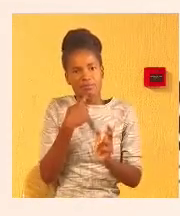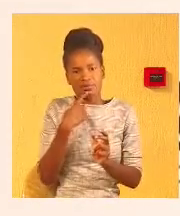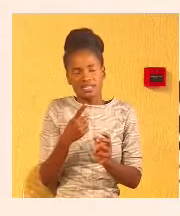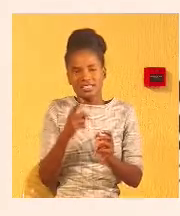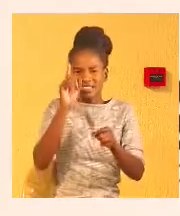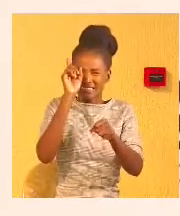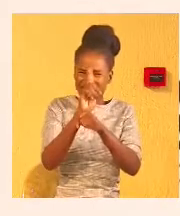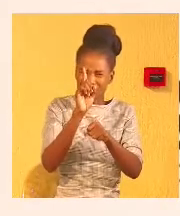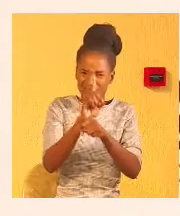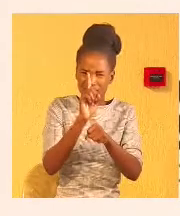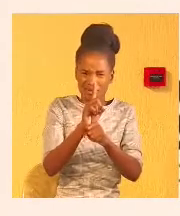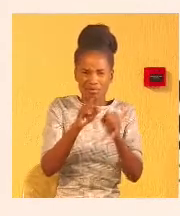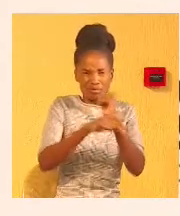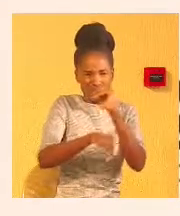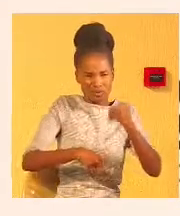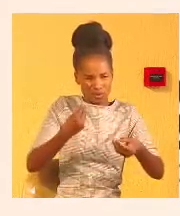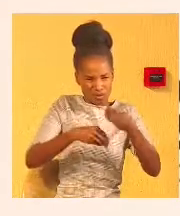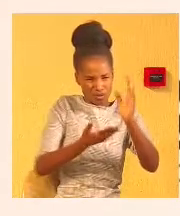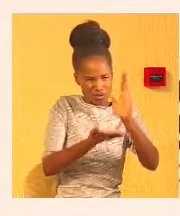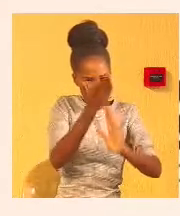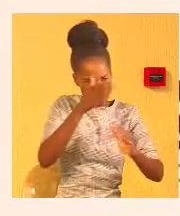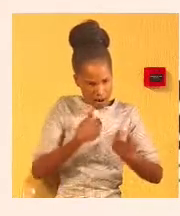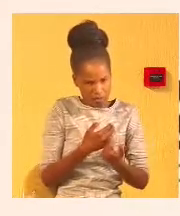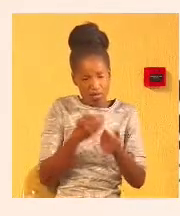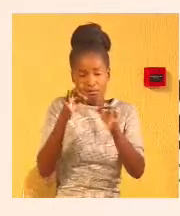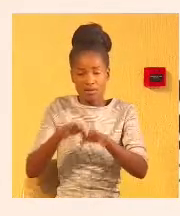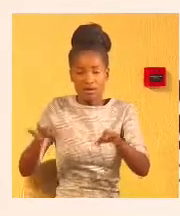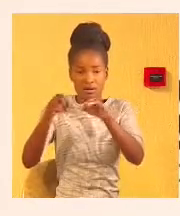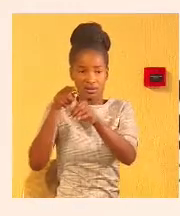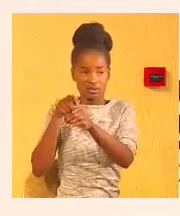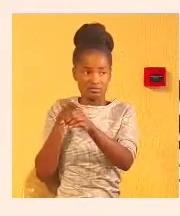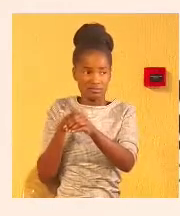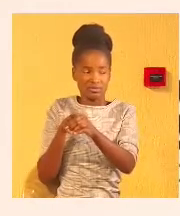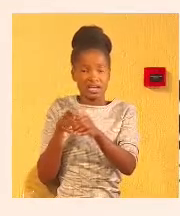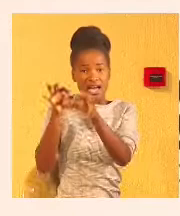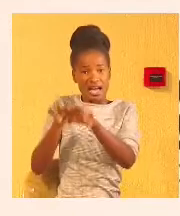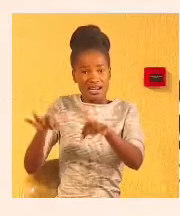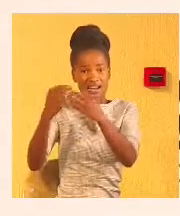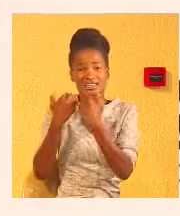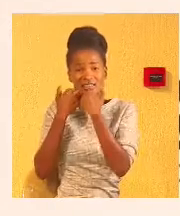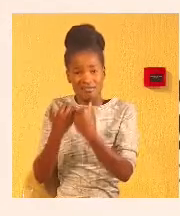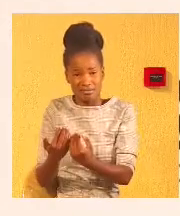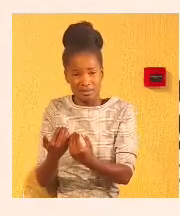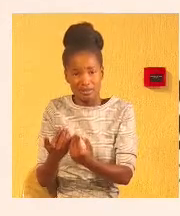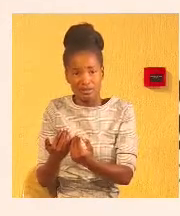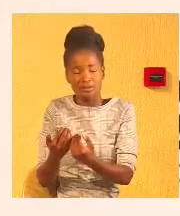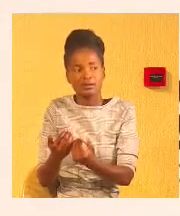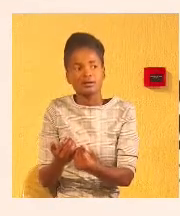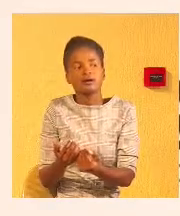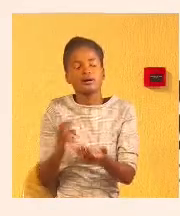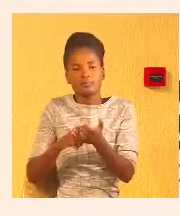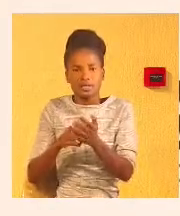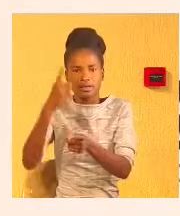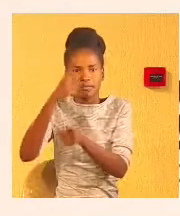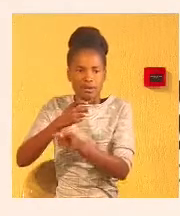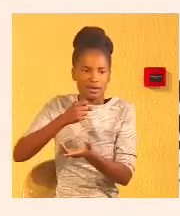number one priority in the economy. And if we all agree, then it means that we have to commit resources